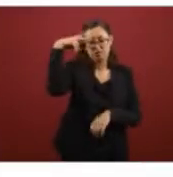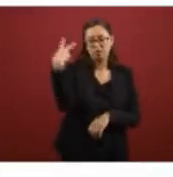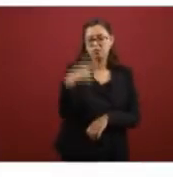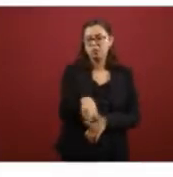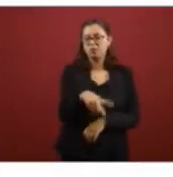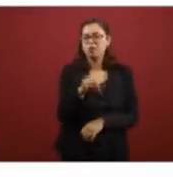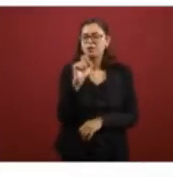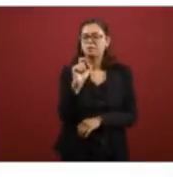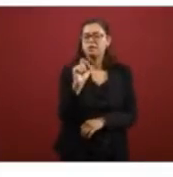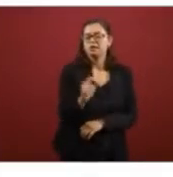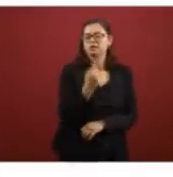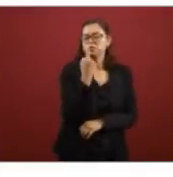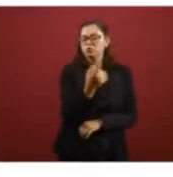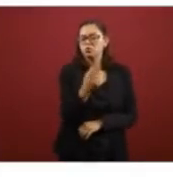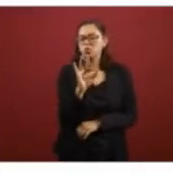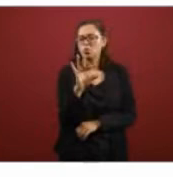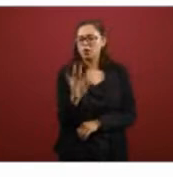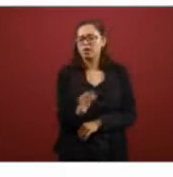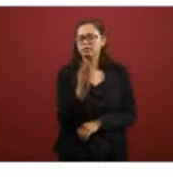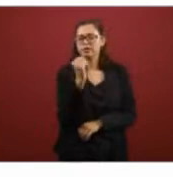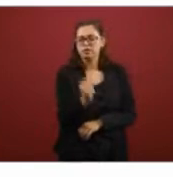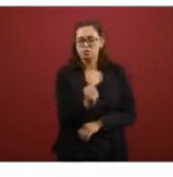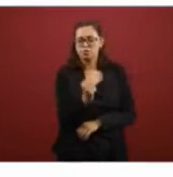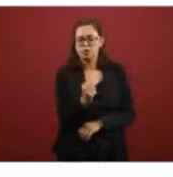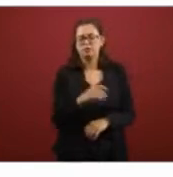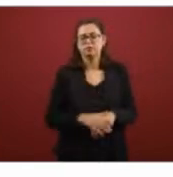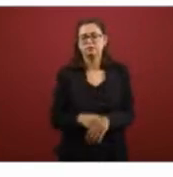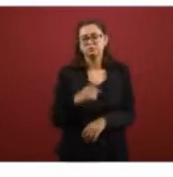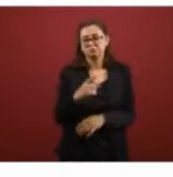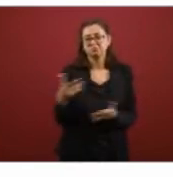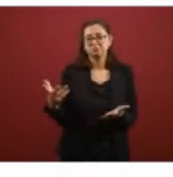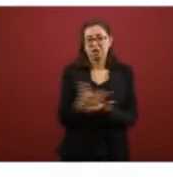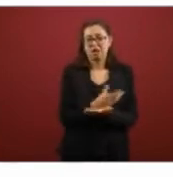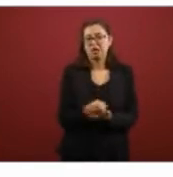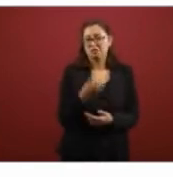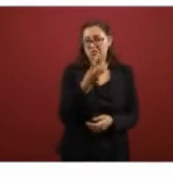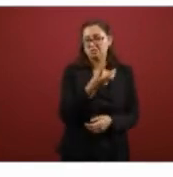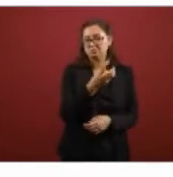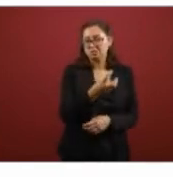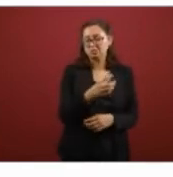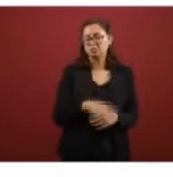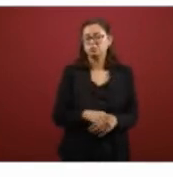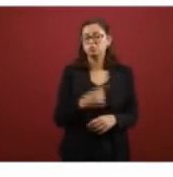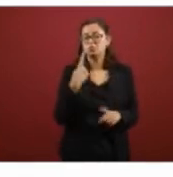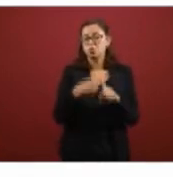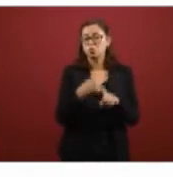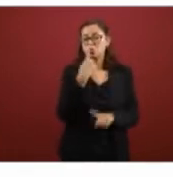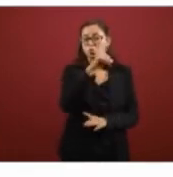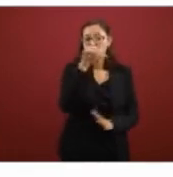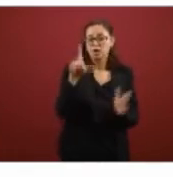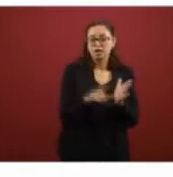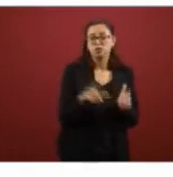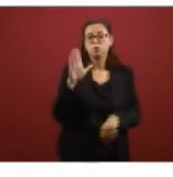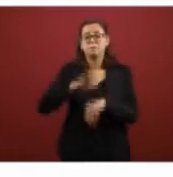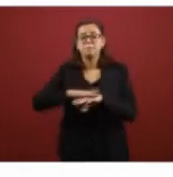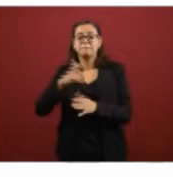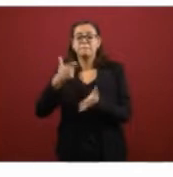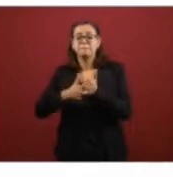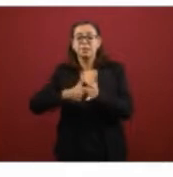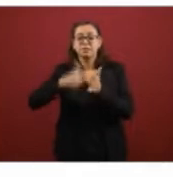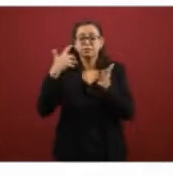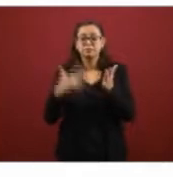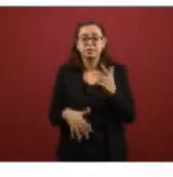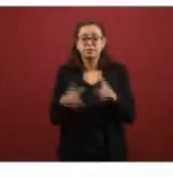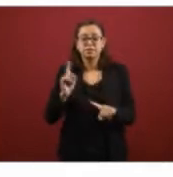Public price is $21.49 per liter. And it's $3.68 per liter. And the